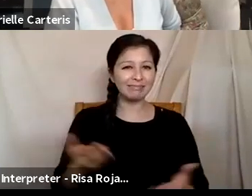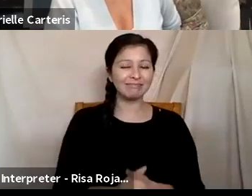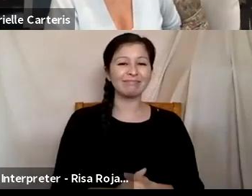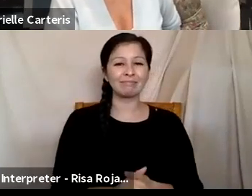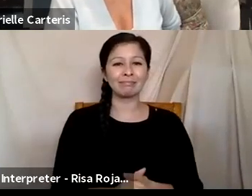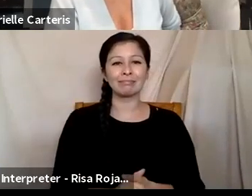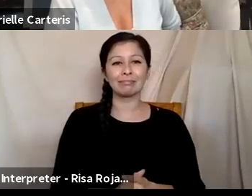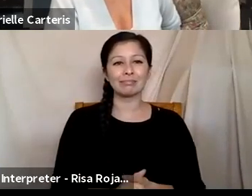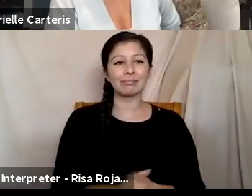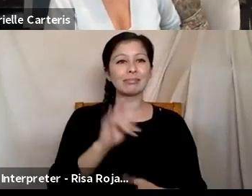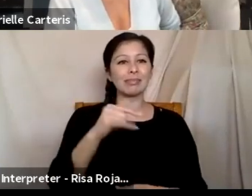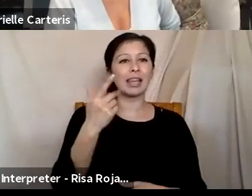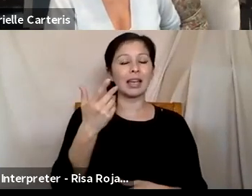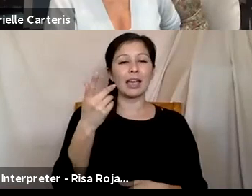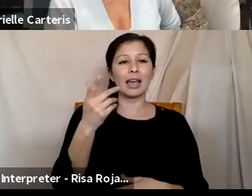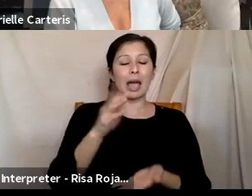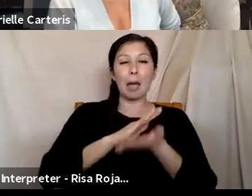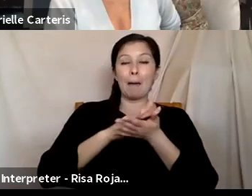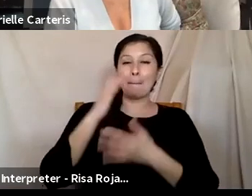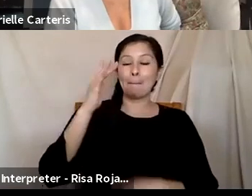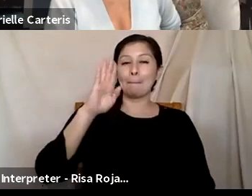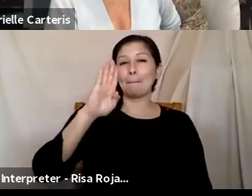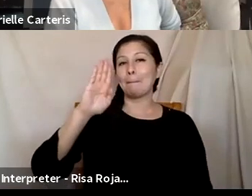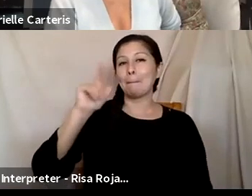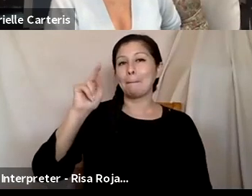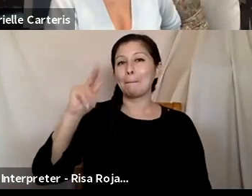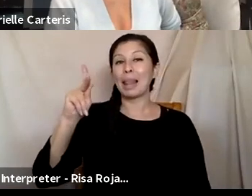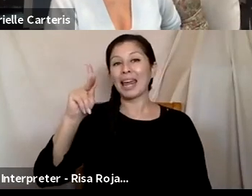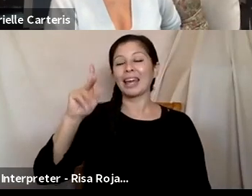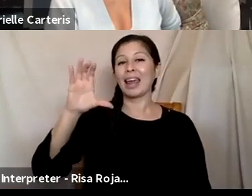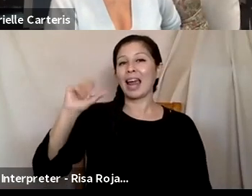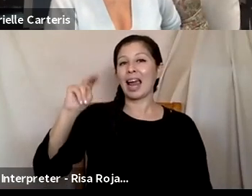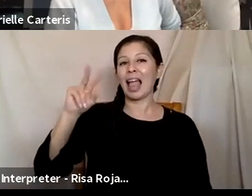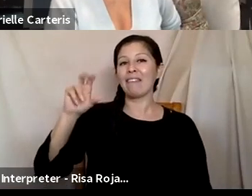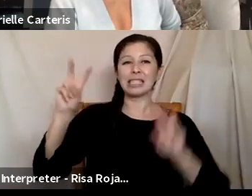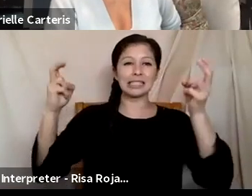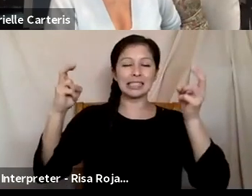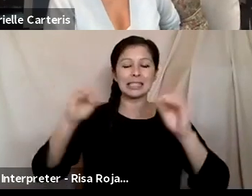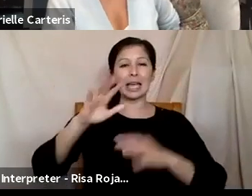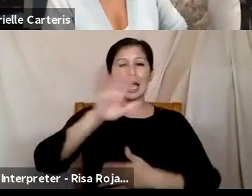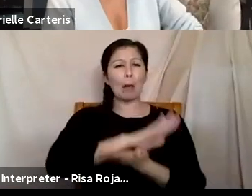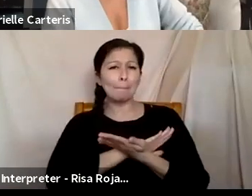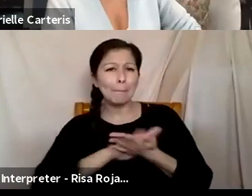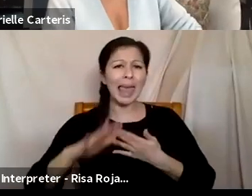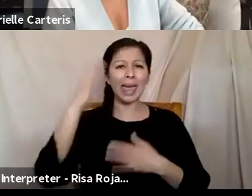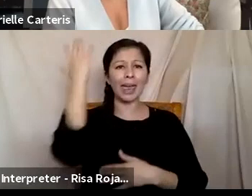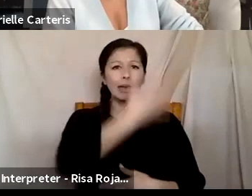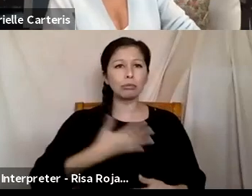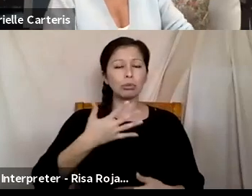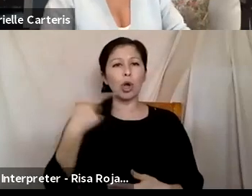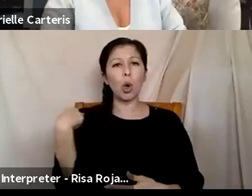Yeah, I agree. I think as a blank canvas is great for us to be able to sort of look at you and figure